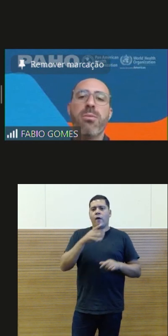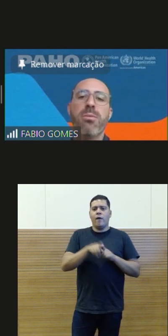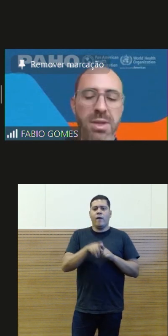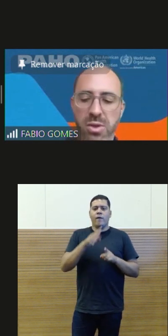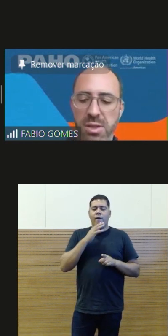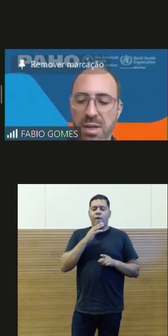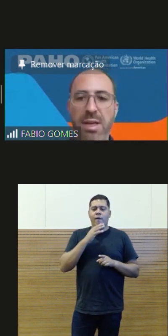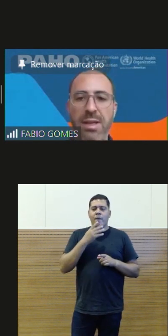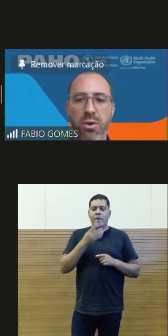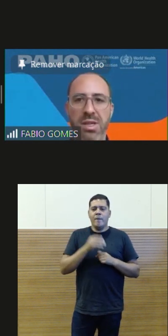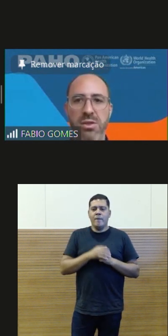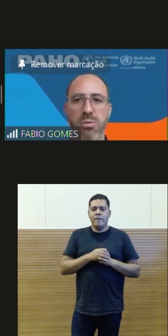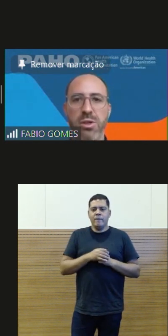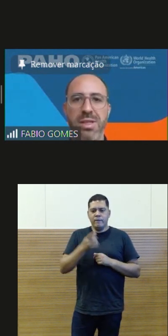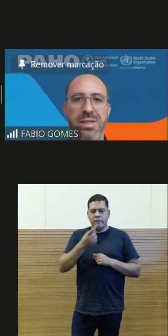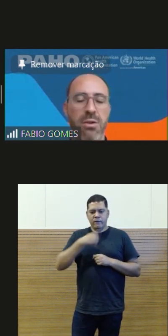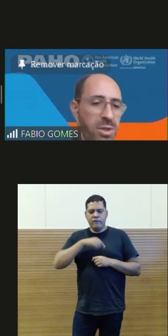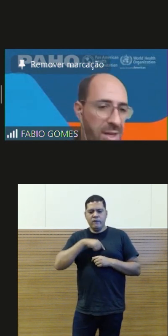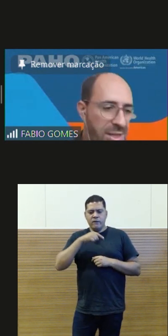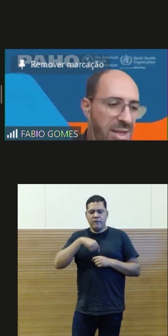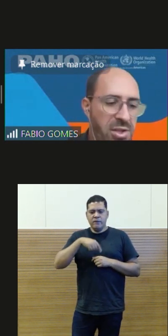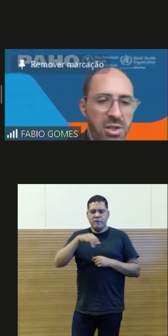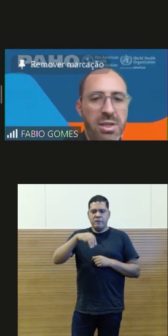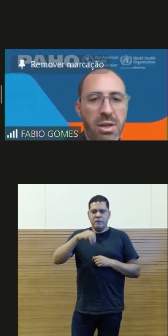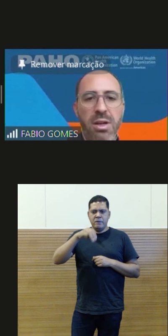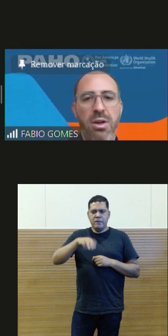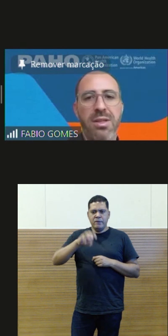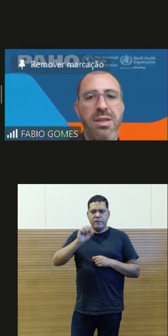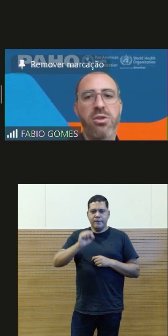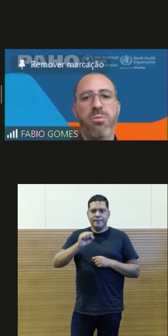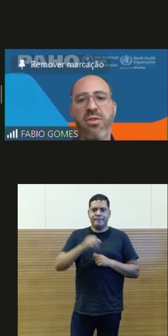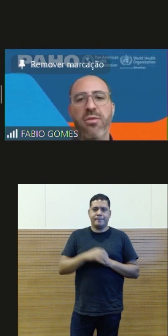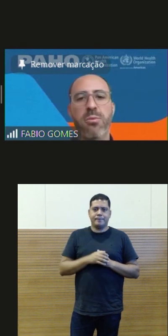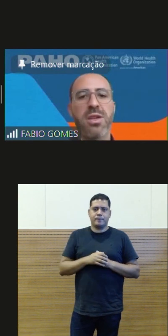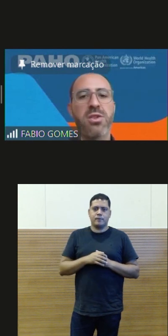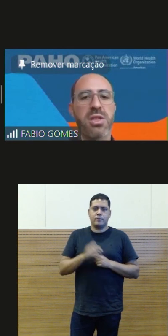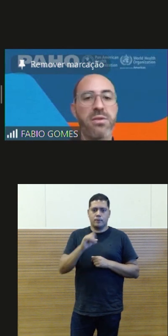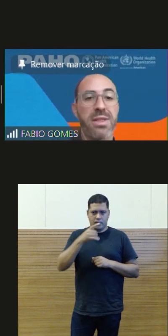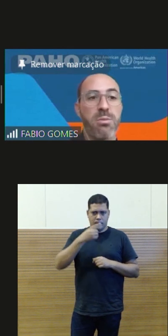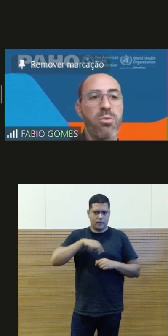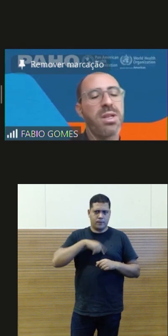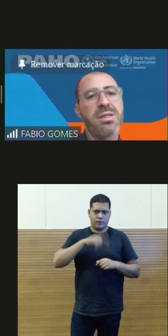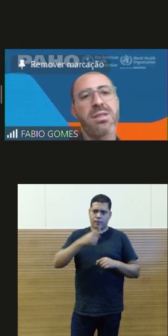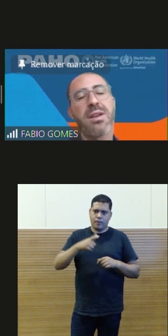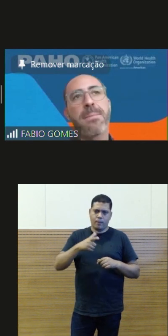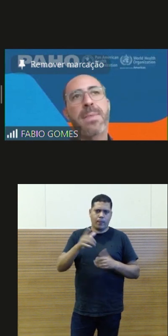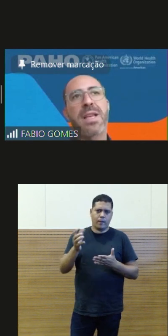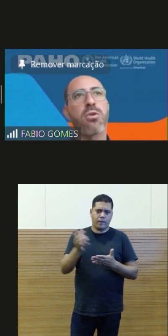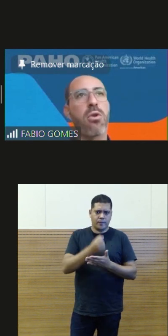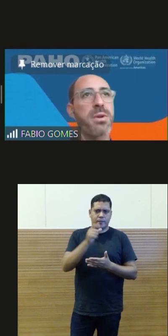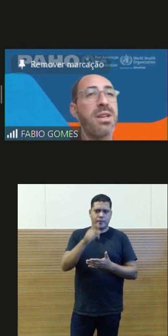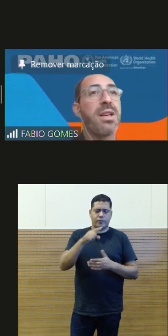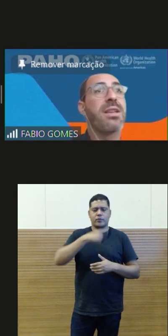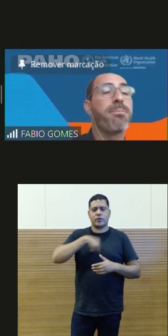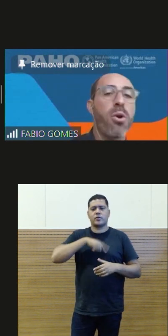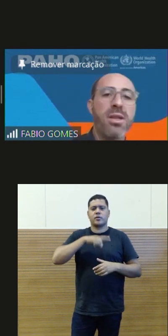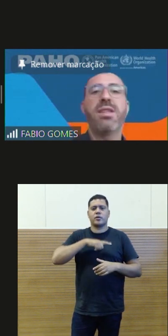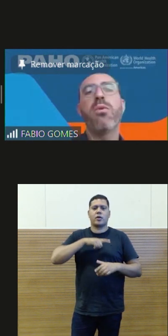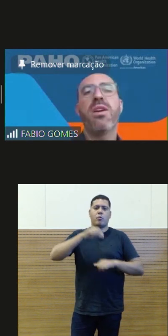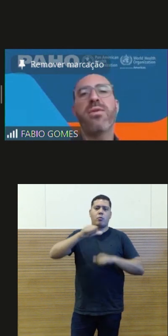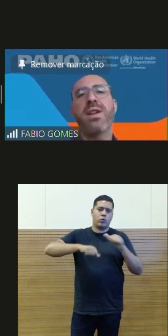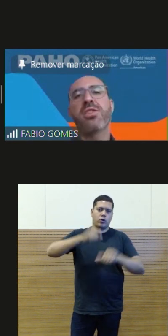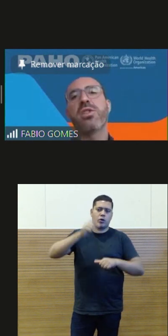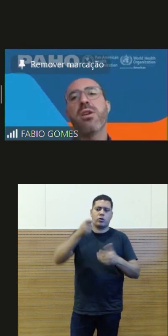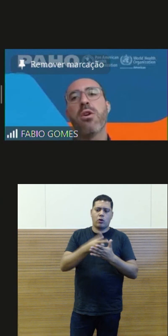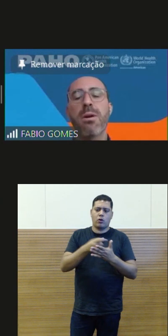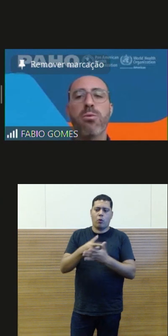change towards food intake that go together with the World Health Organization. If we don't adopt that,